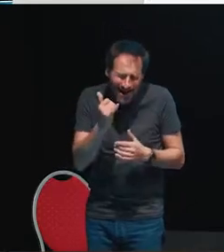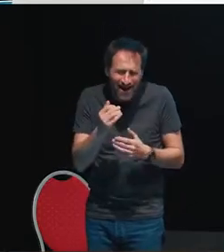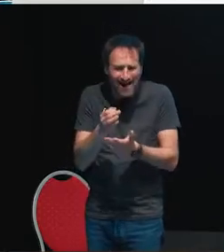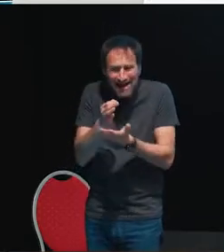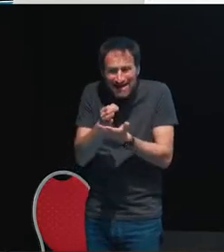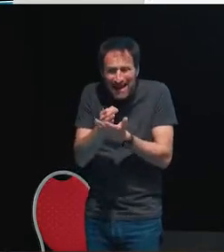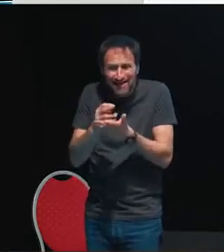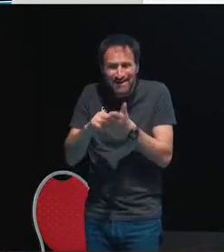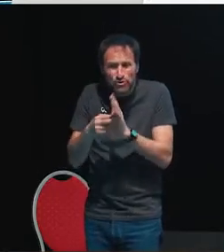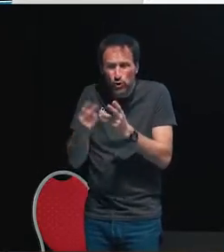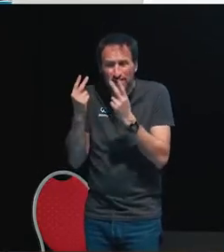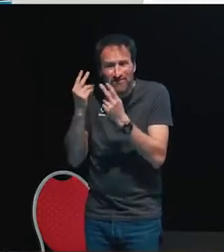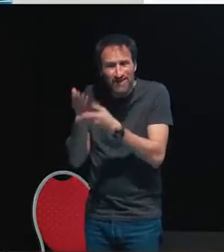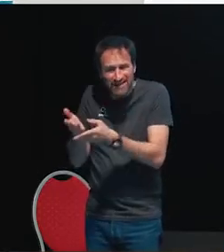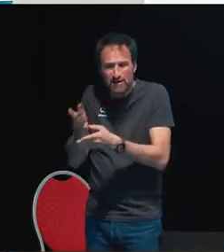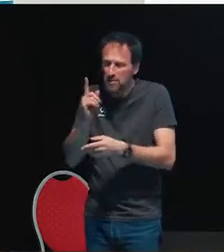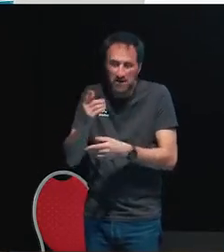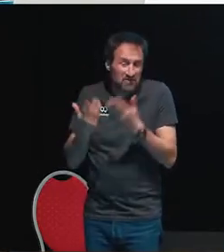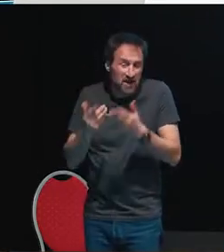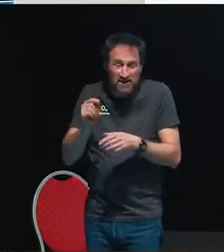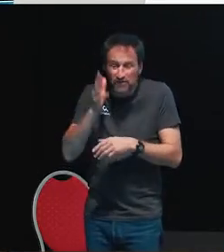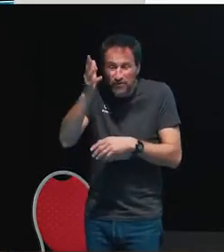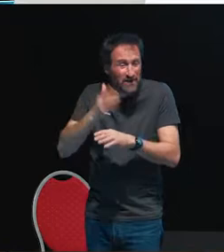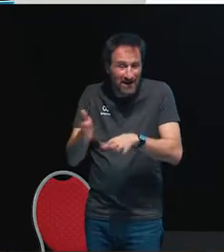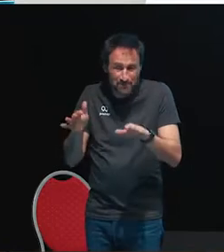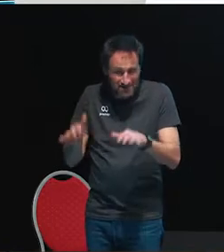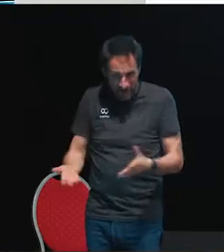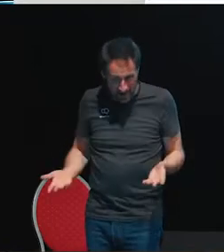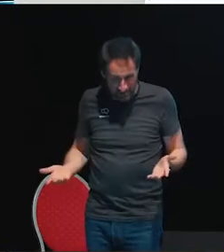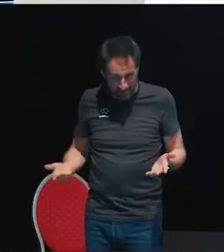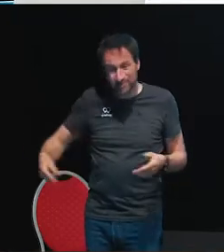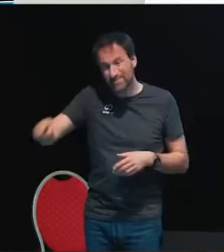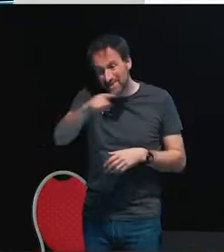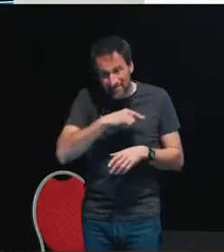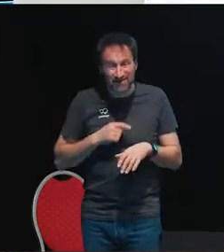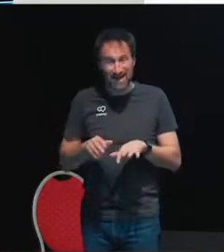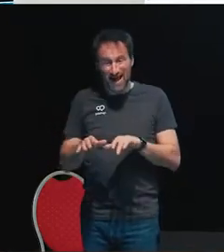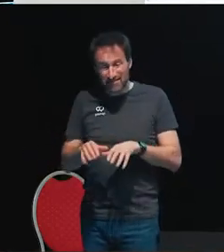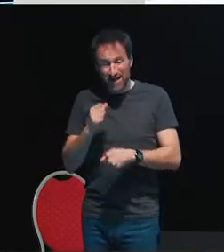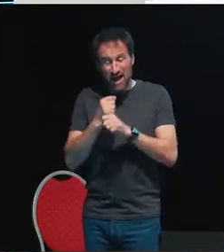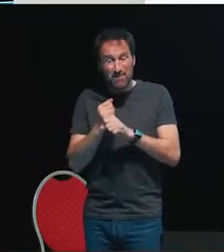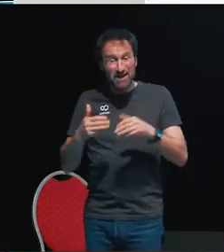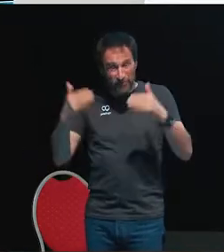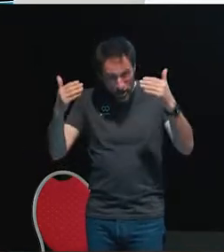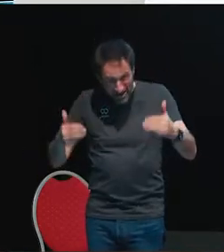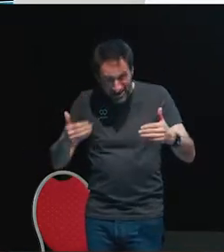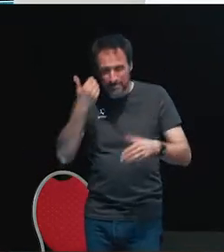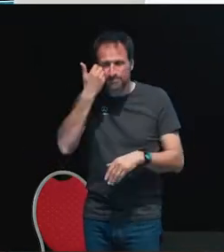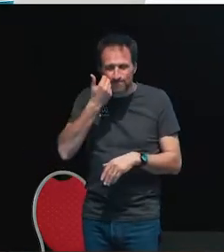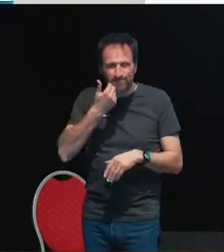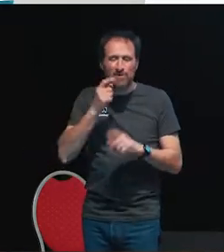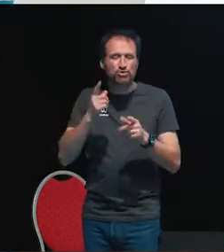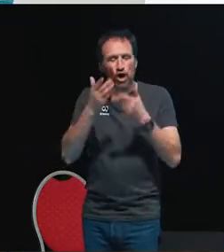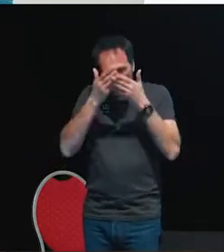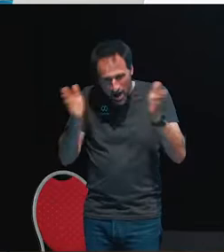more important instead than I think we as developers who are working on the front end be open to learning tools from